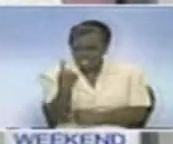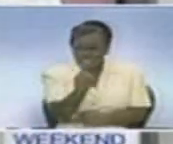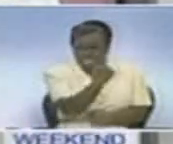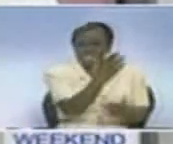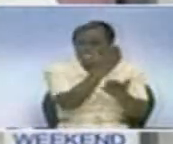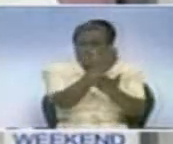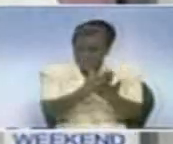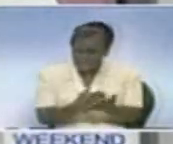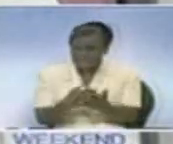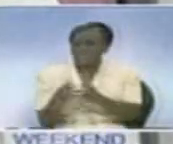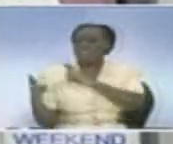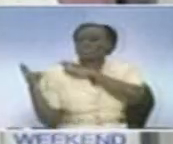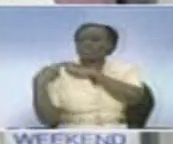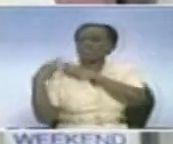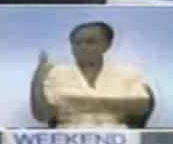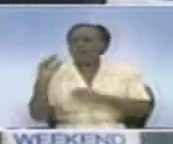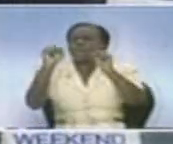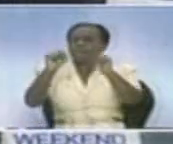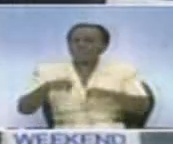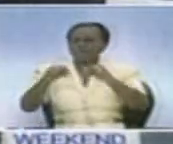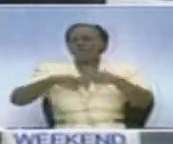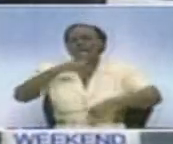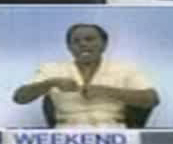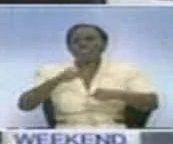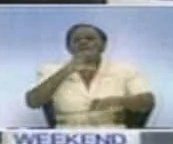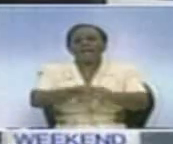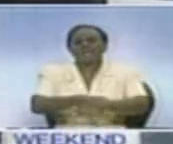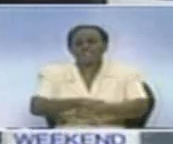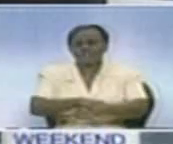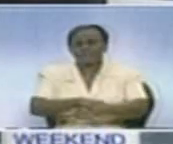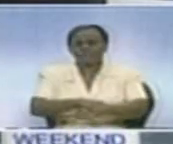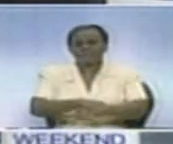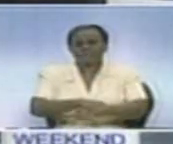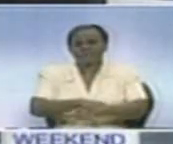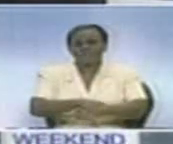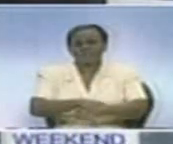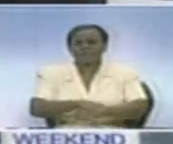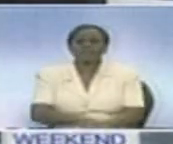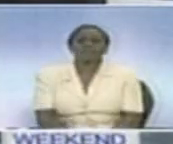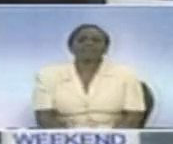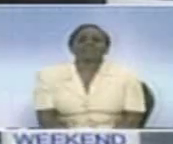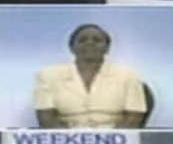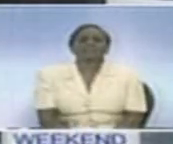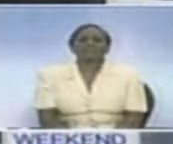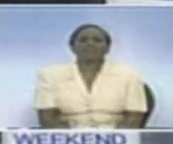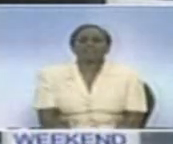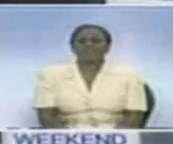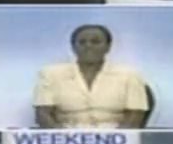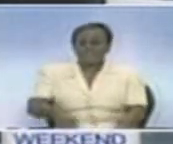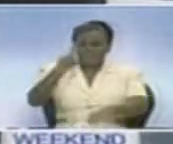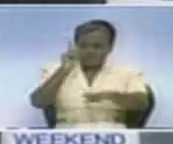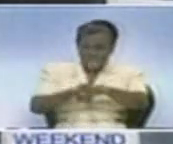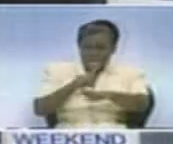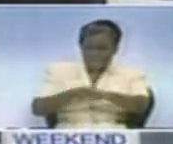departments which deal with security, they can take action and inform the others of what they are doing. All right. You know, in your time when